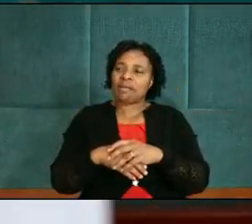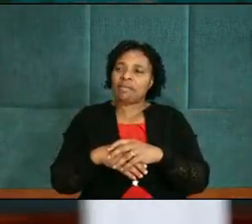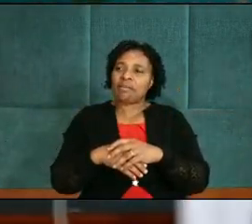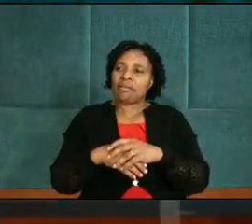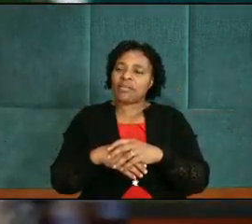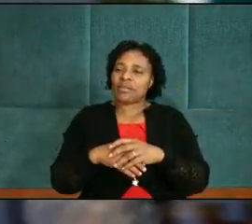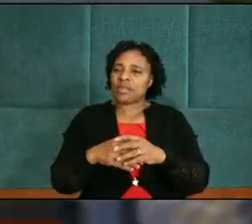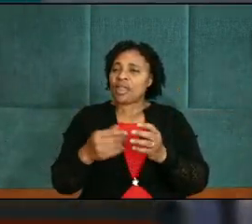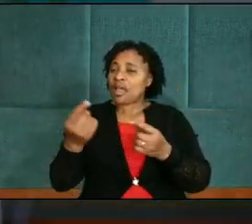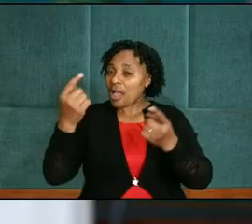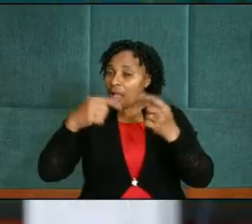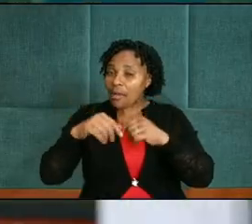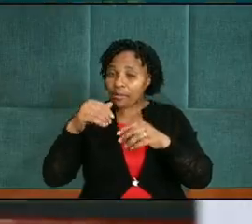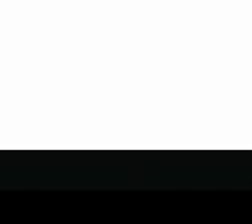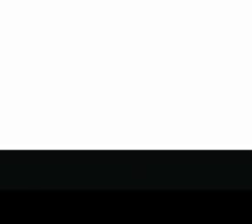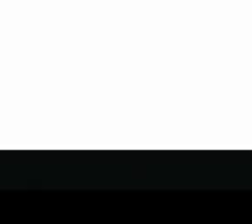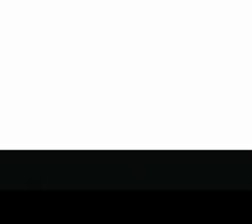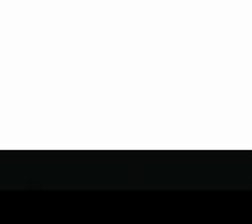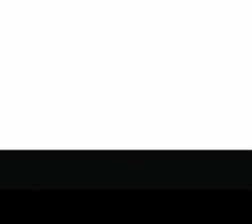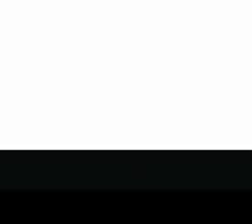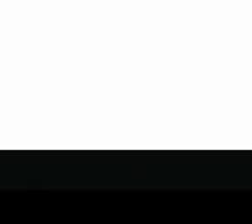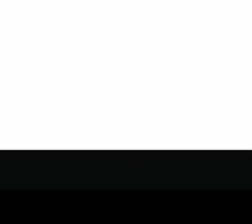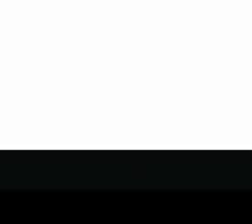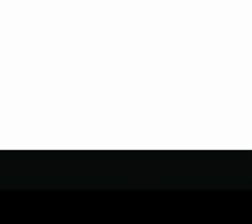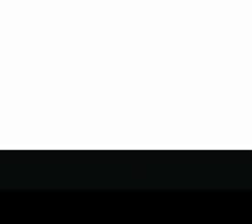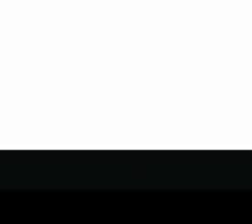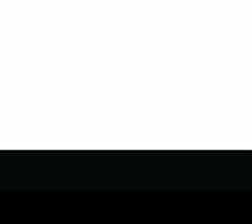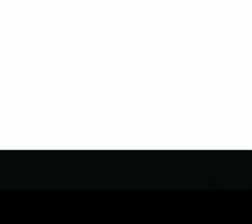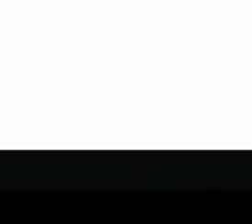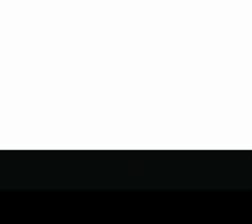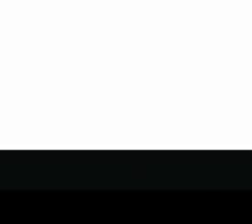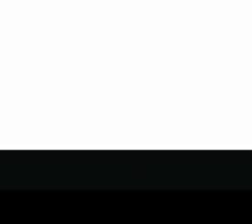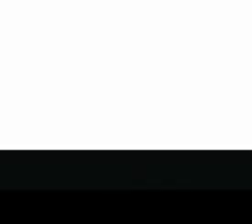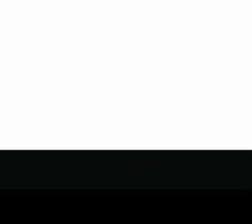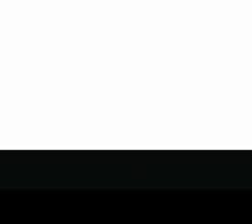Come in because I was naked and you clothed me.